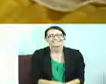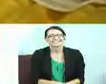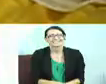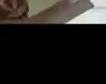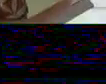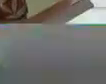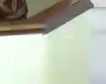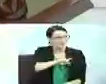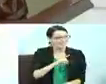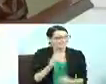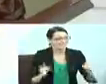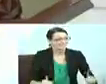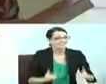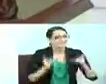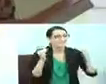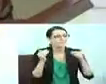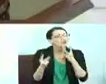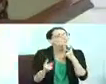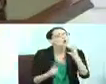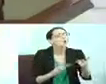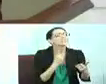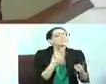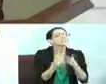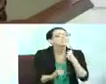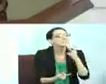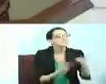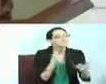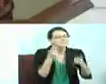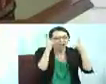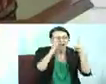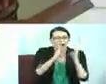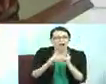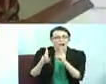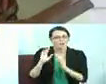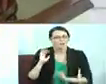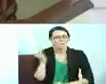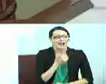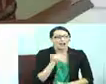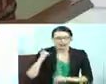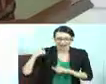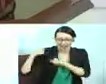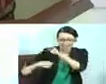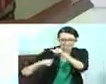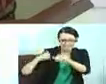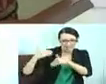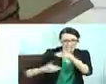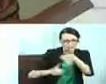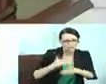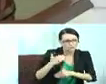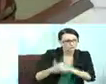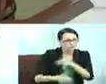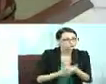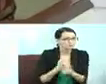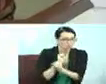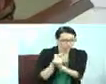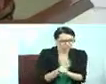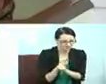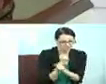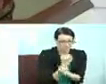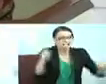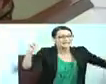We lift our voices in honor of our ancestors who labored toward freedom and